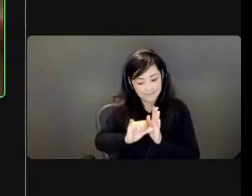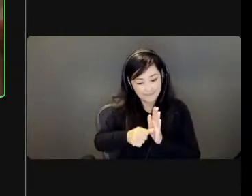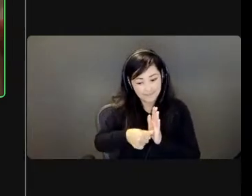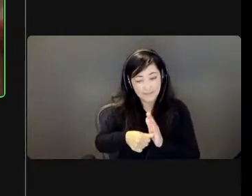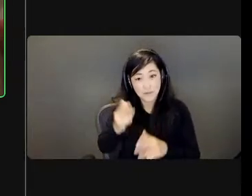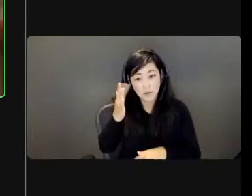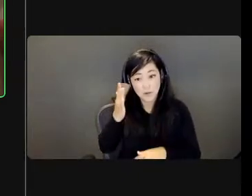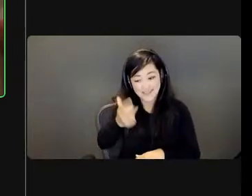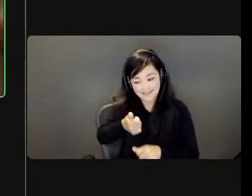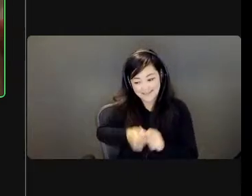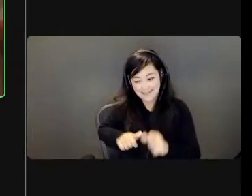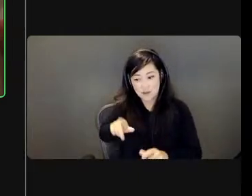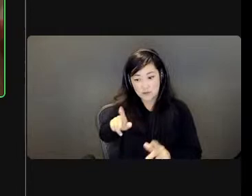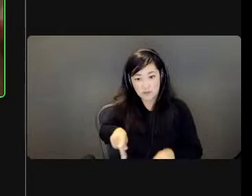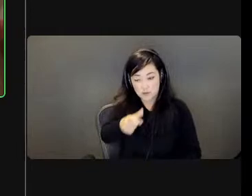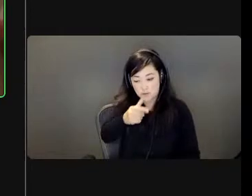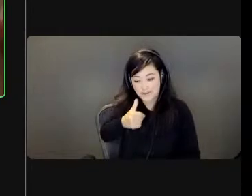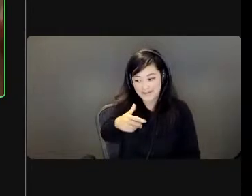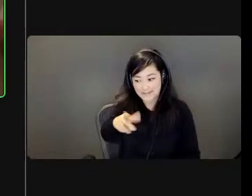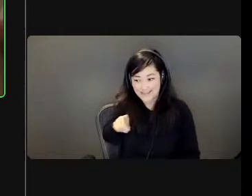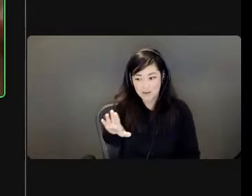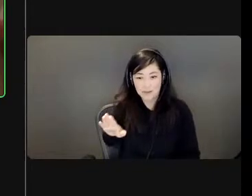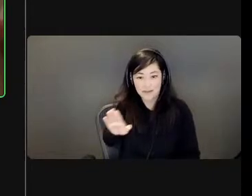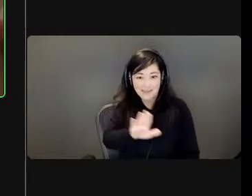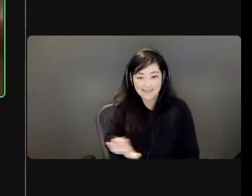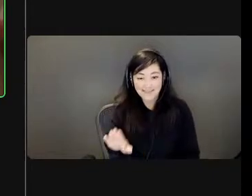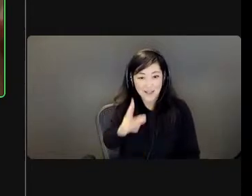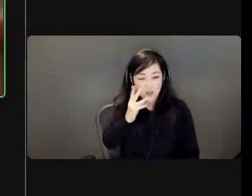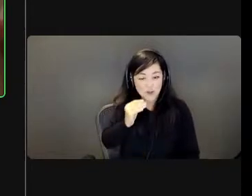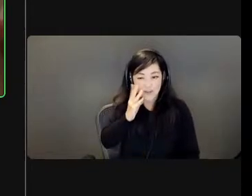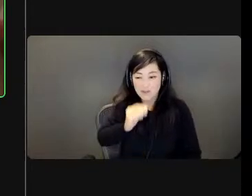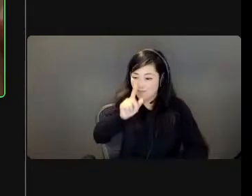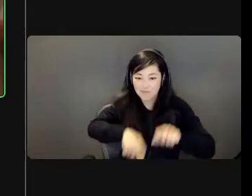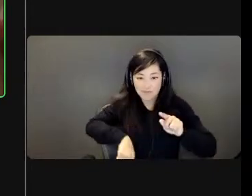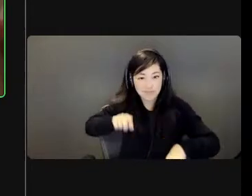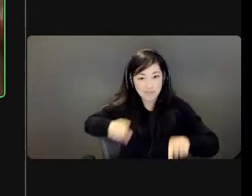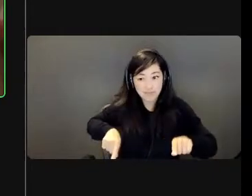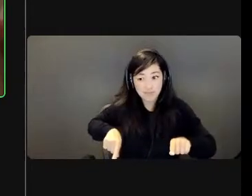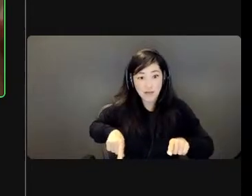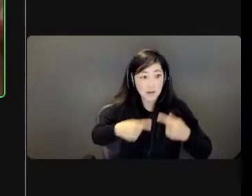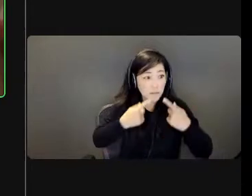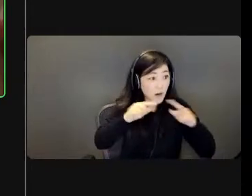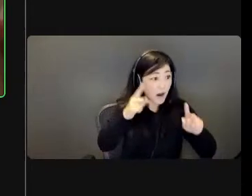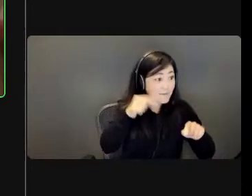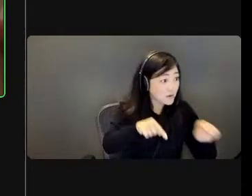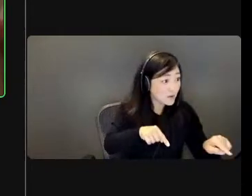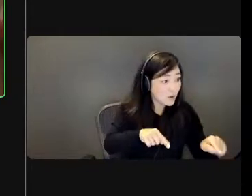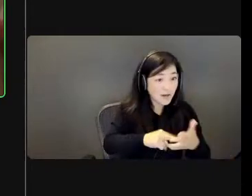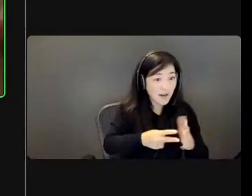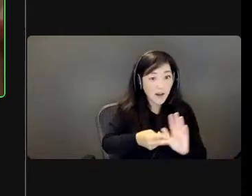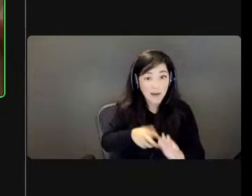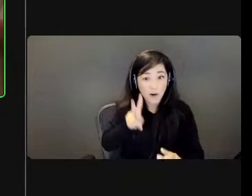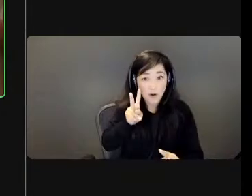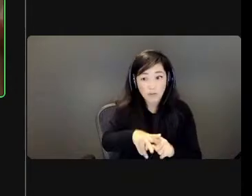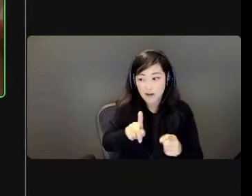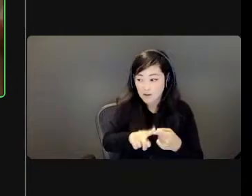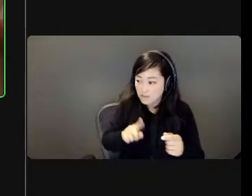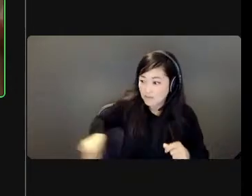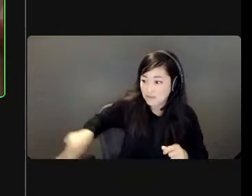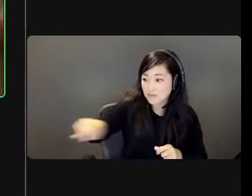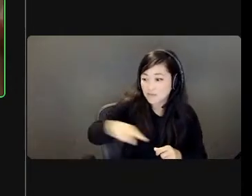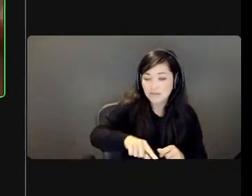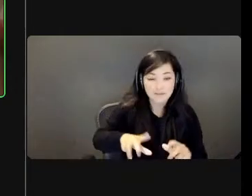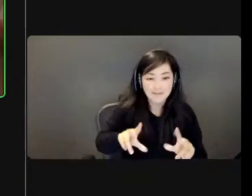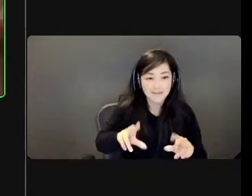experience with disability is going to be different. So what works for one person isn't necessarily going to work for another person.